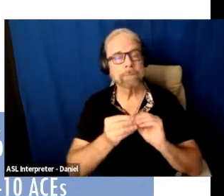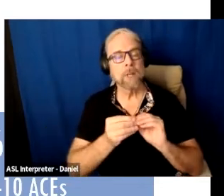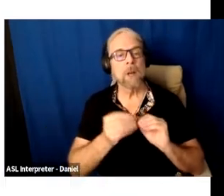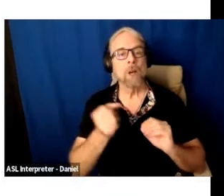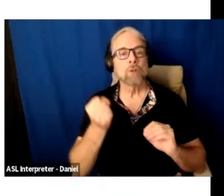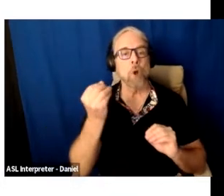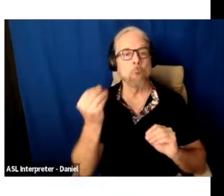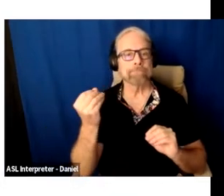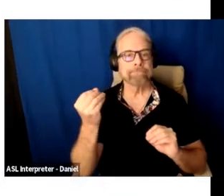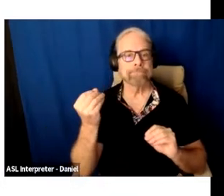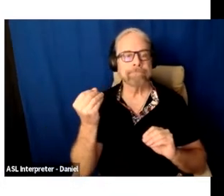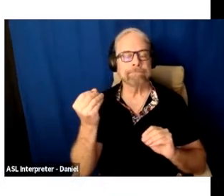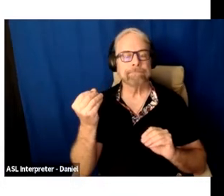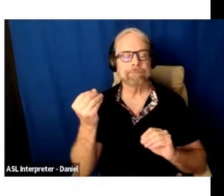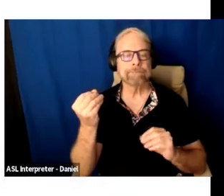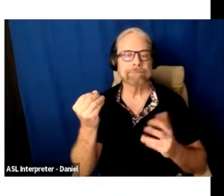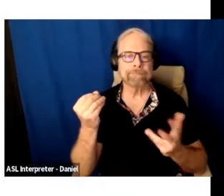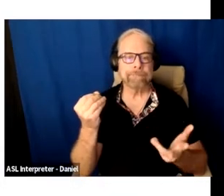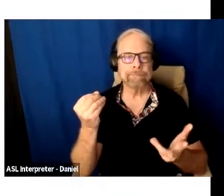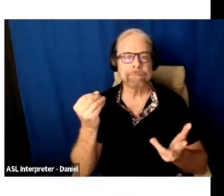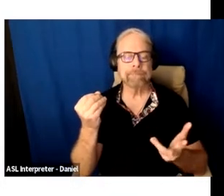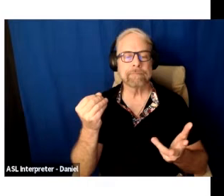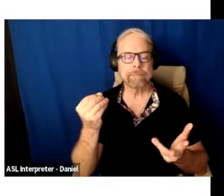So I like